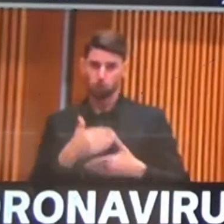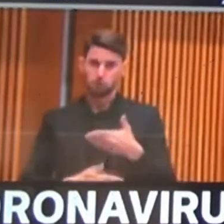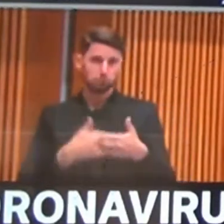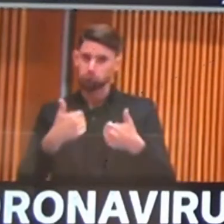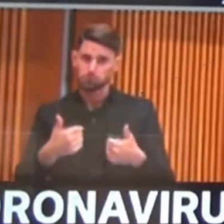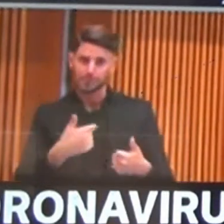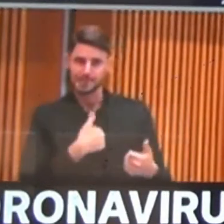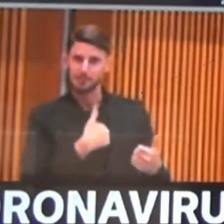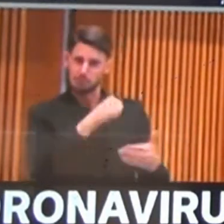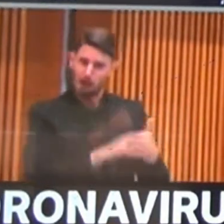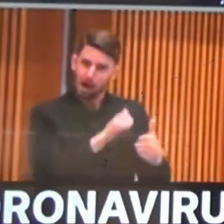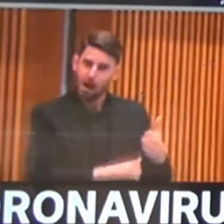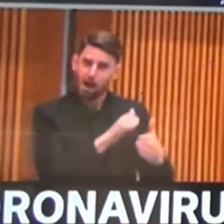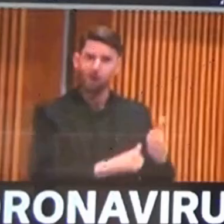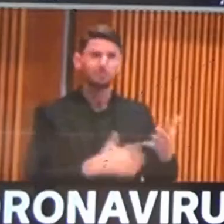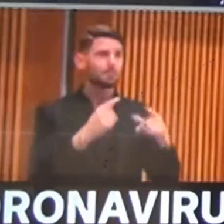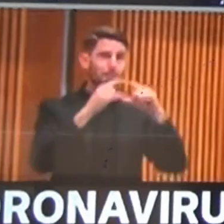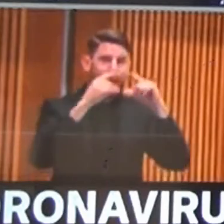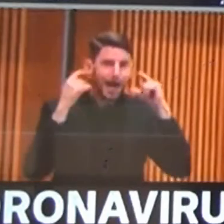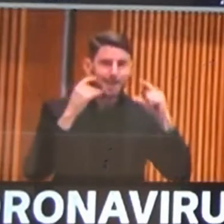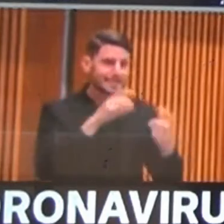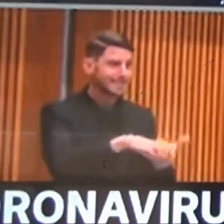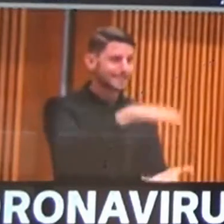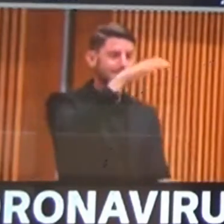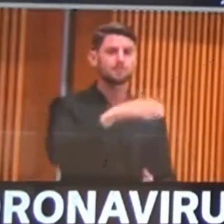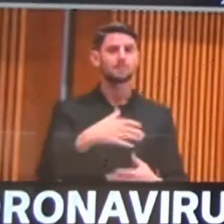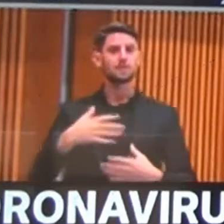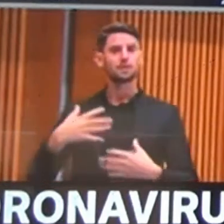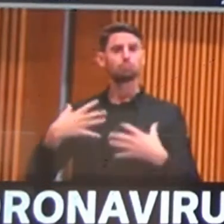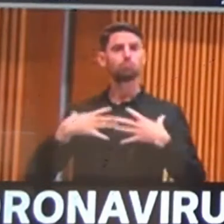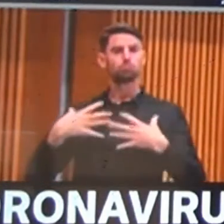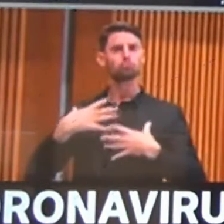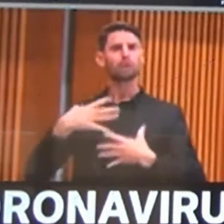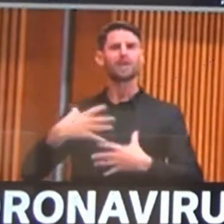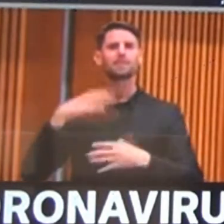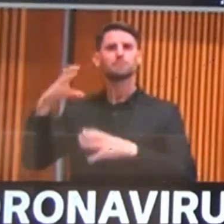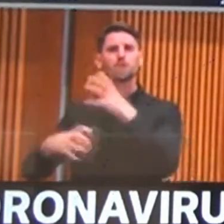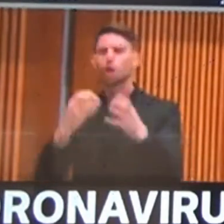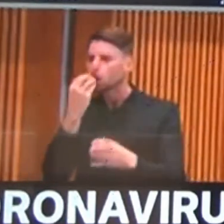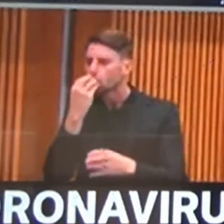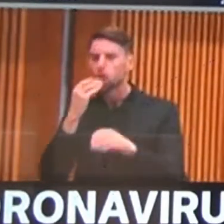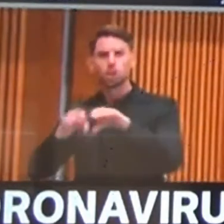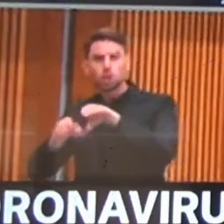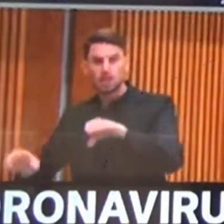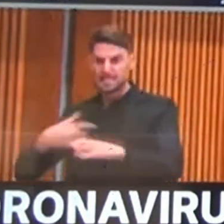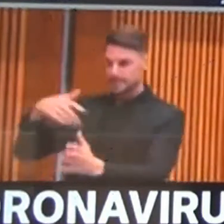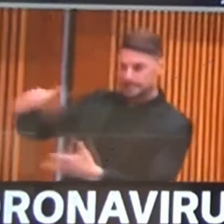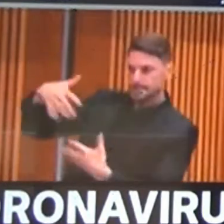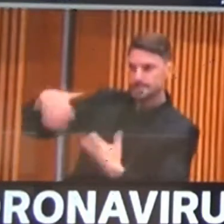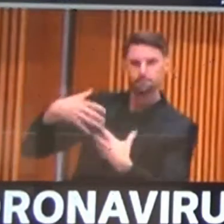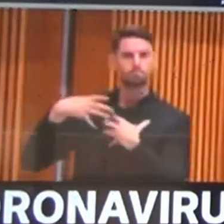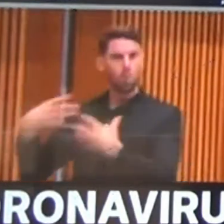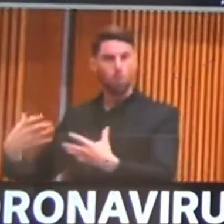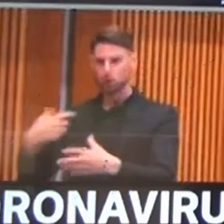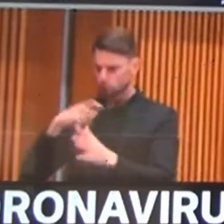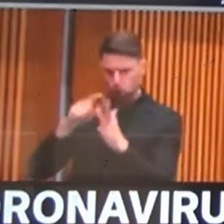of masks and ventilators, as much of my time is on making sure that the supply lines for testing are strong and